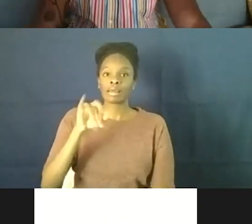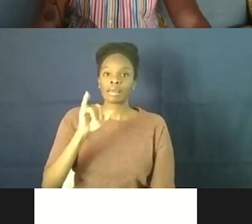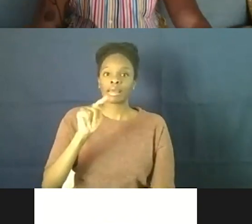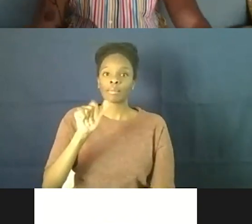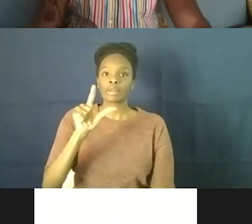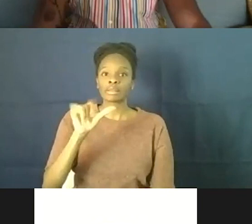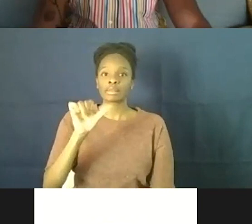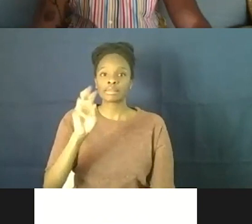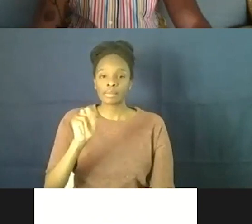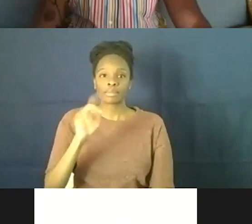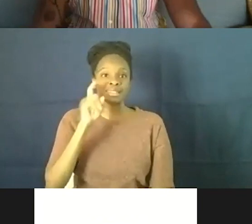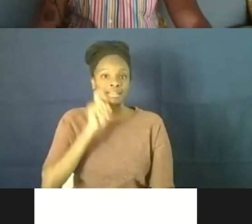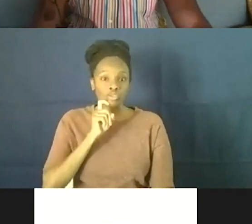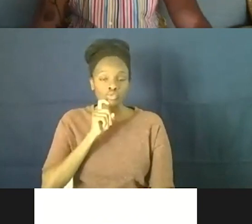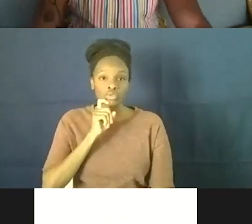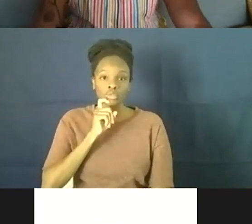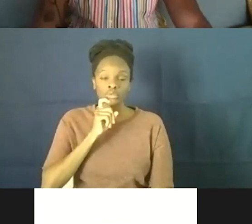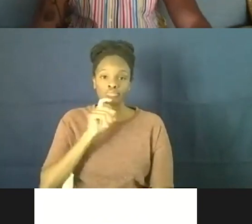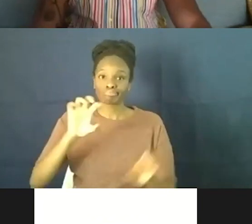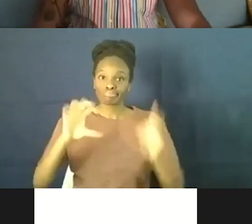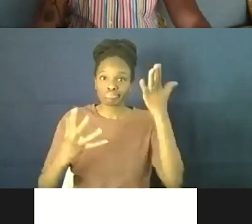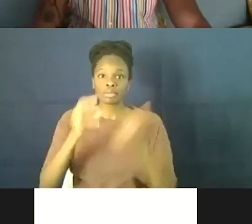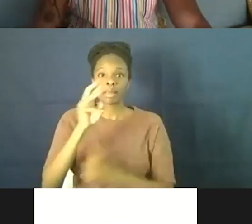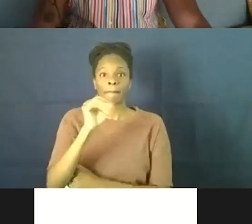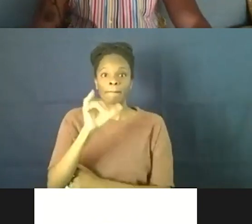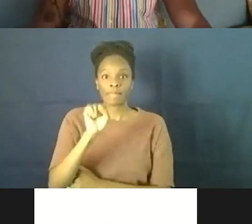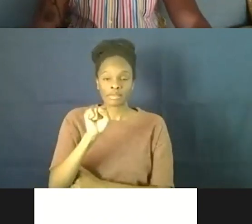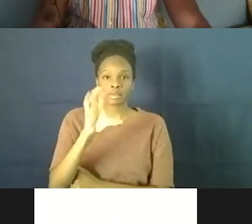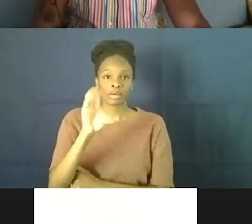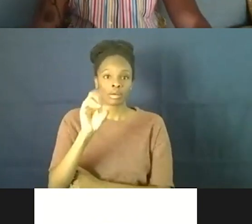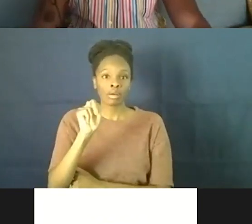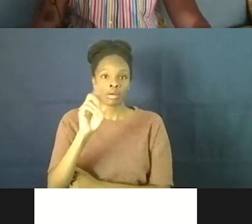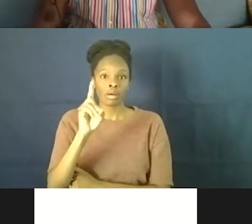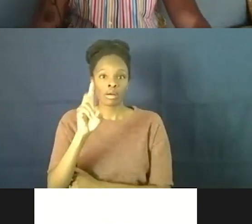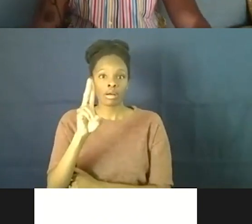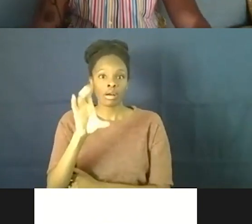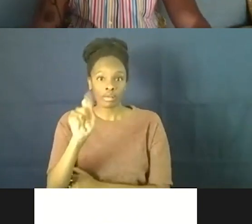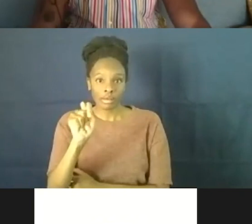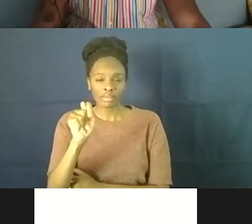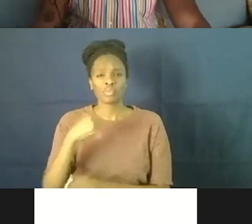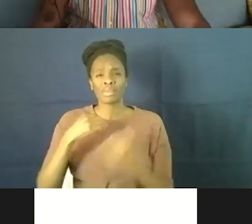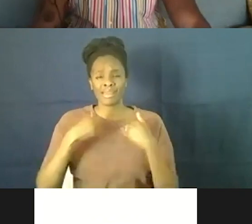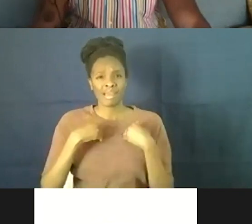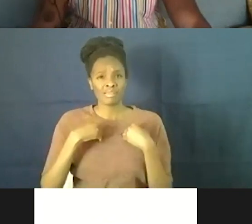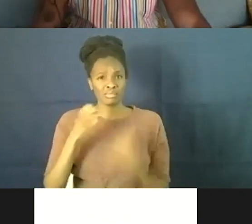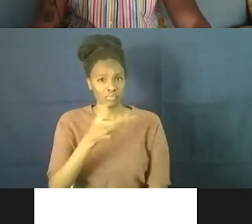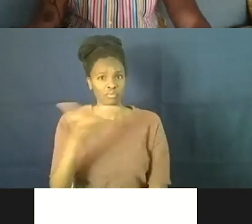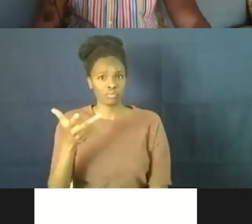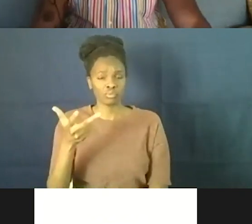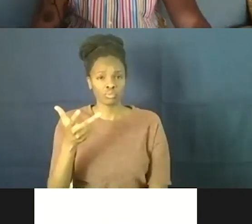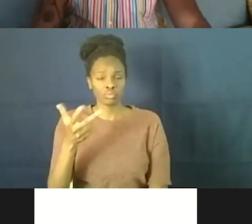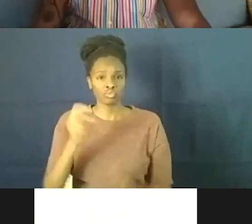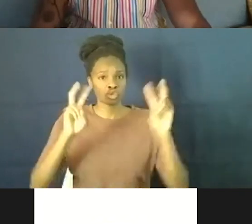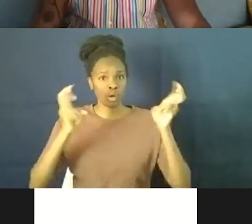Sexual misconduct was obviously a big theme of the season, so we kind of threw a bunch of topics at the